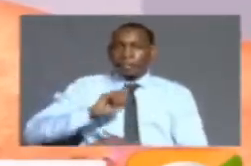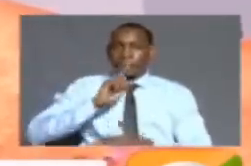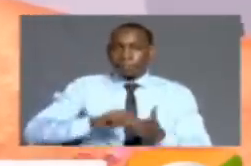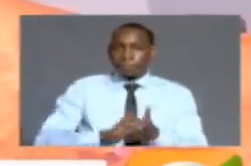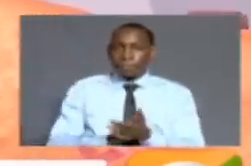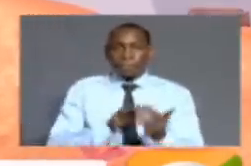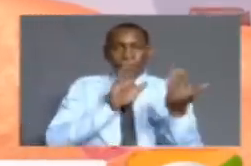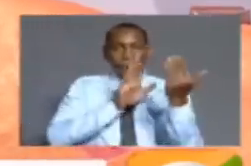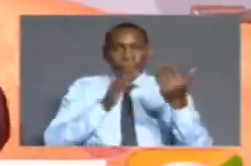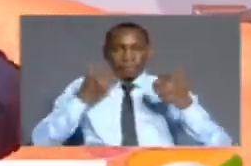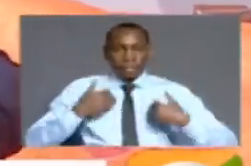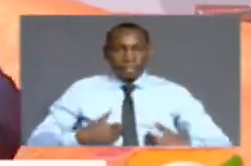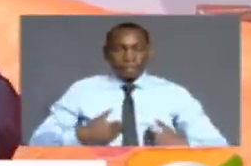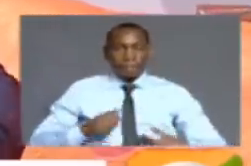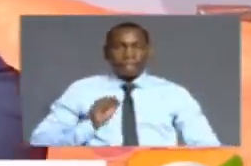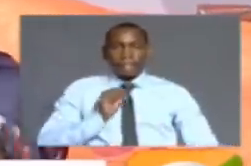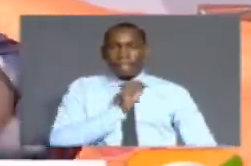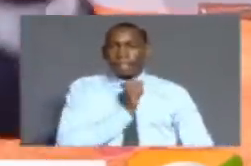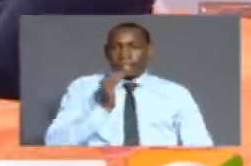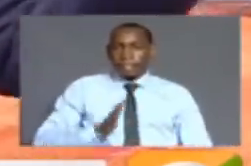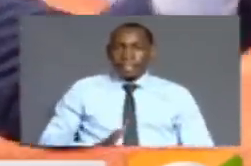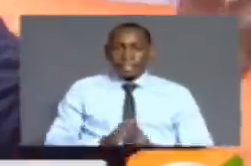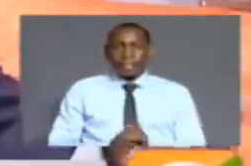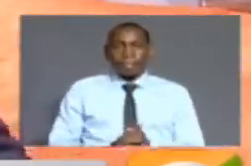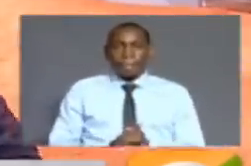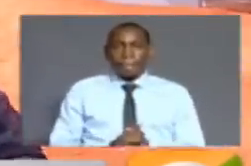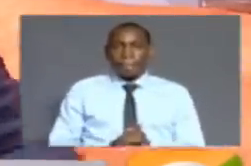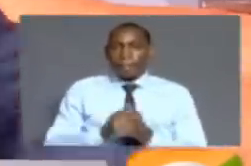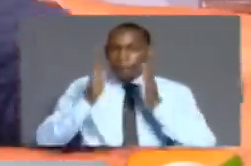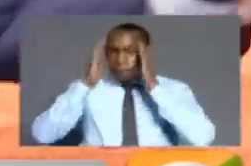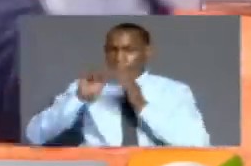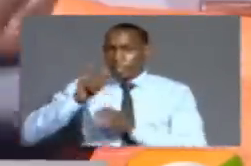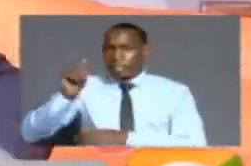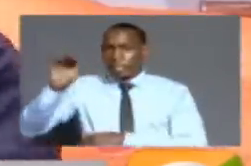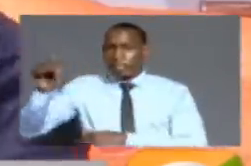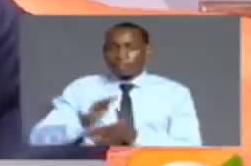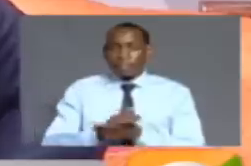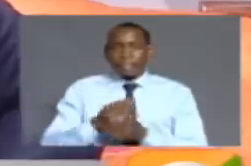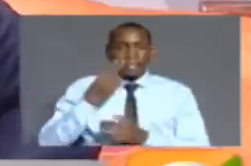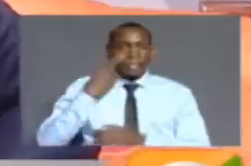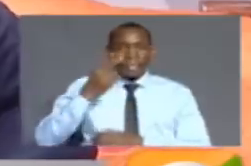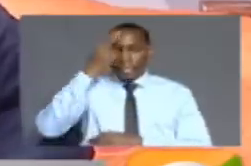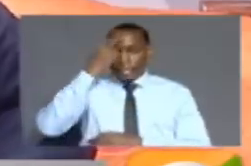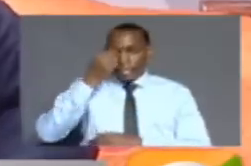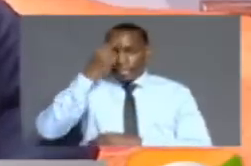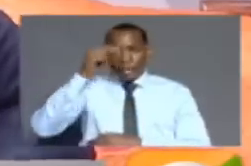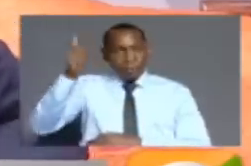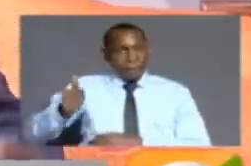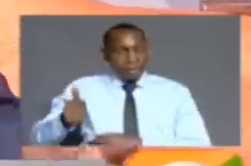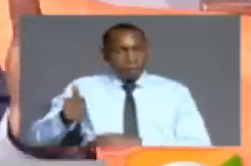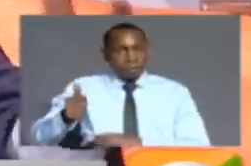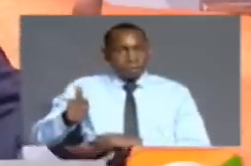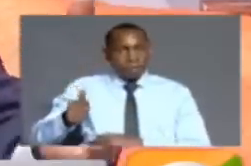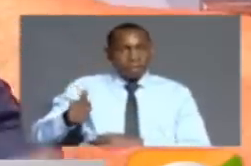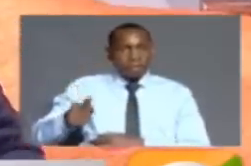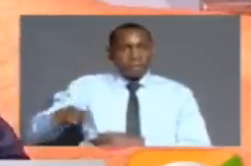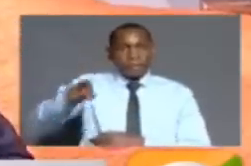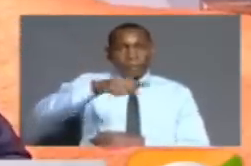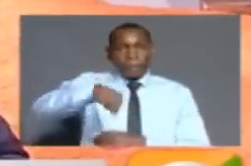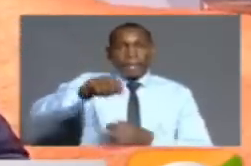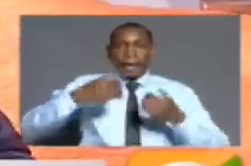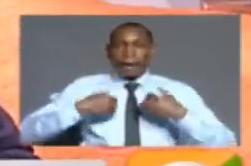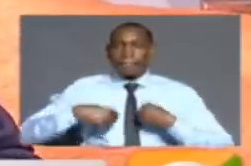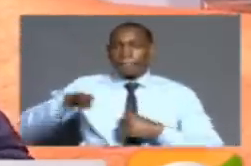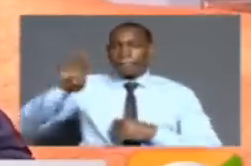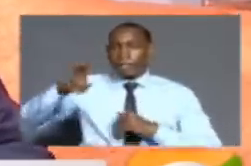me, Senator Ledama Ole Kina, you are there looking at other counties. You've not looked at Narok. We have 47 counties.